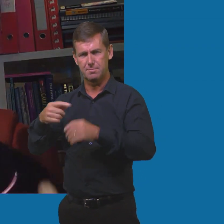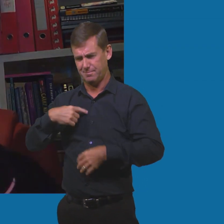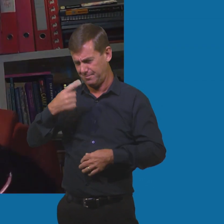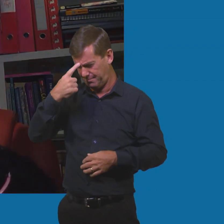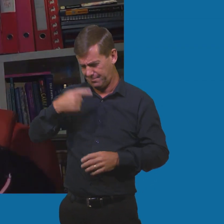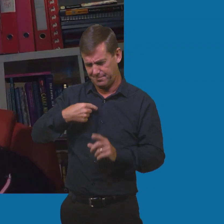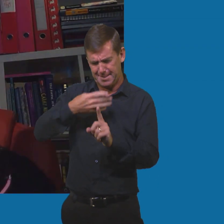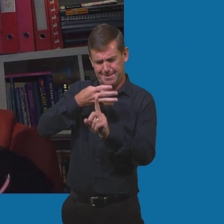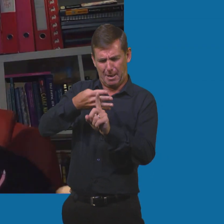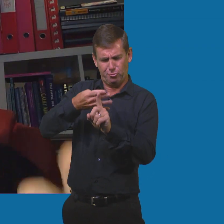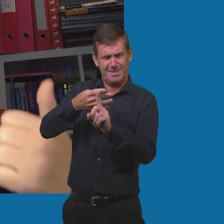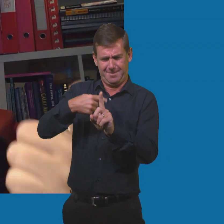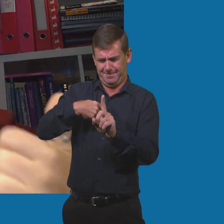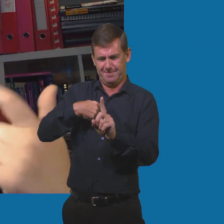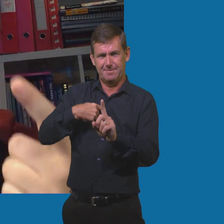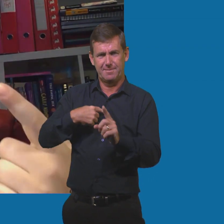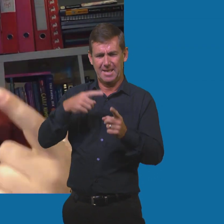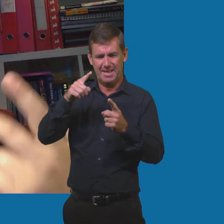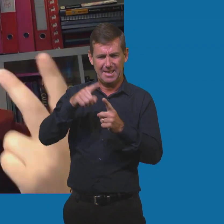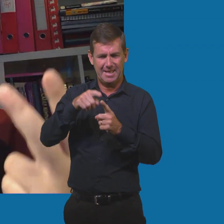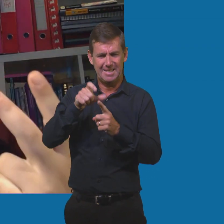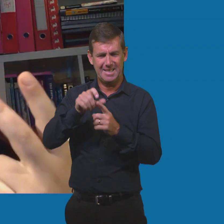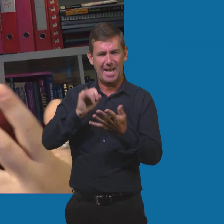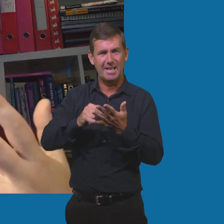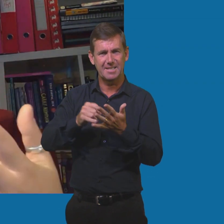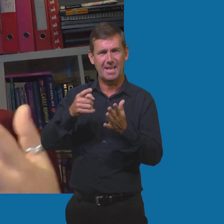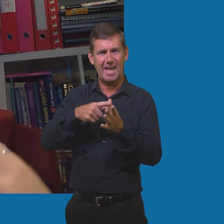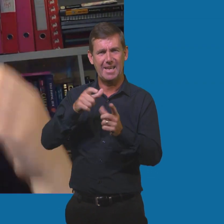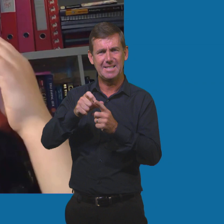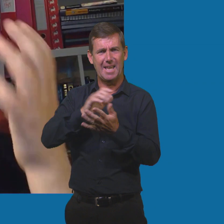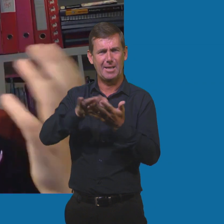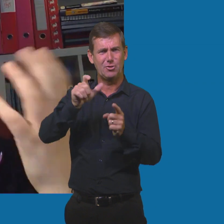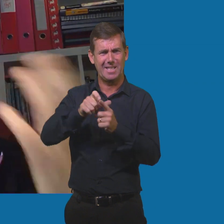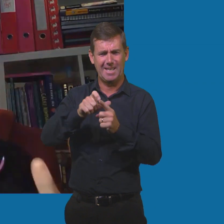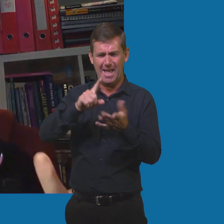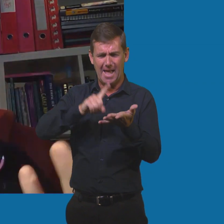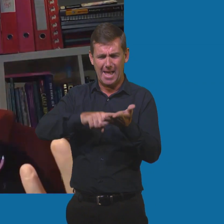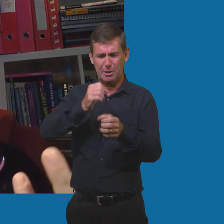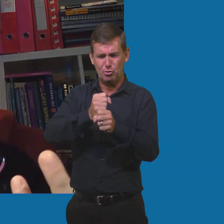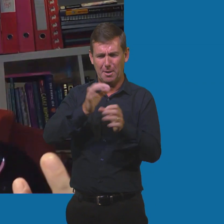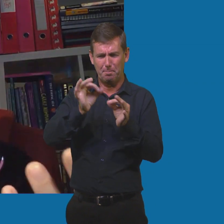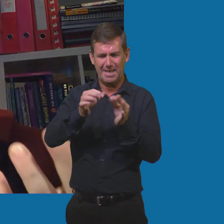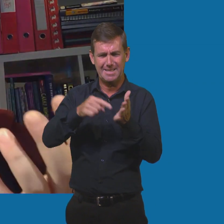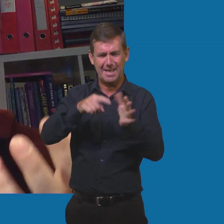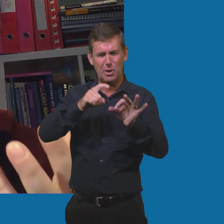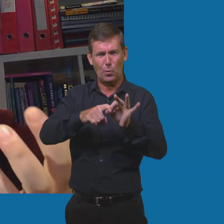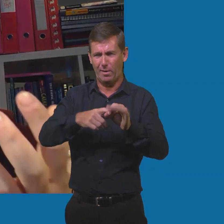there's a lot of letters involved, right? I've got EDS, ADHD, I'm LGBTQ. I mean, I'm acronym bingo over